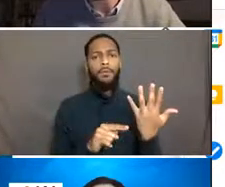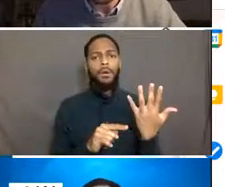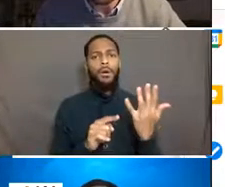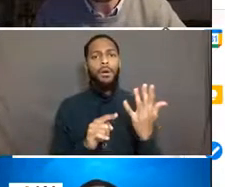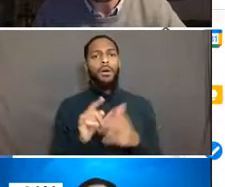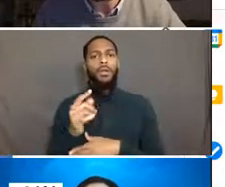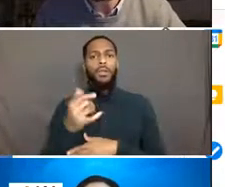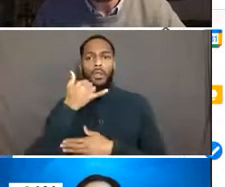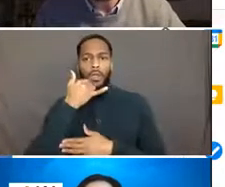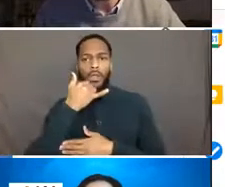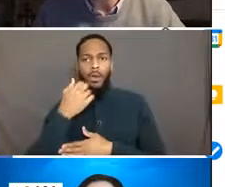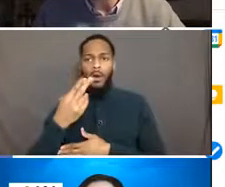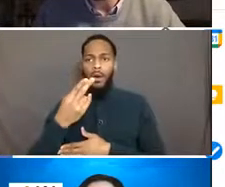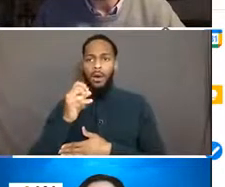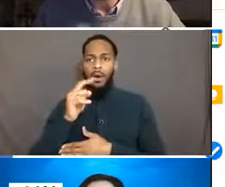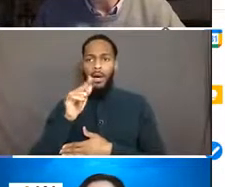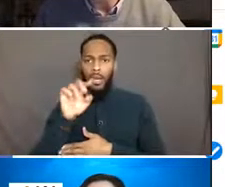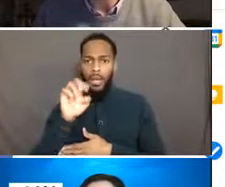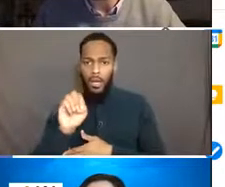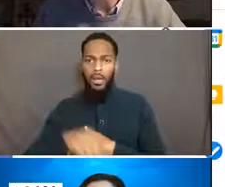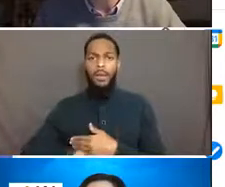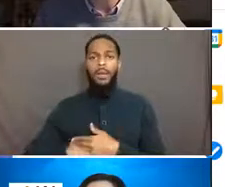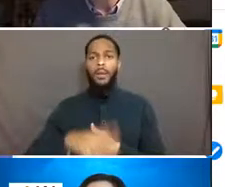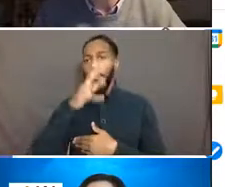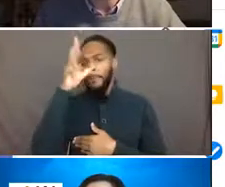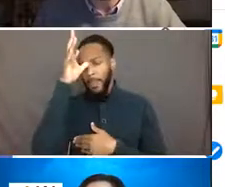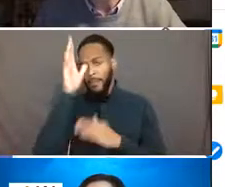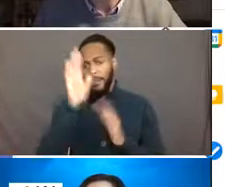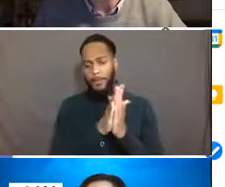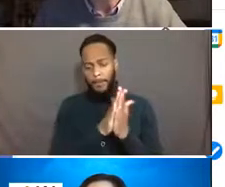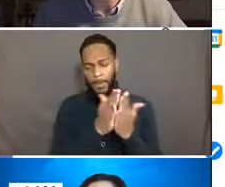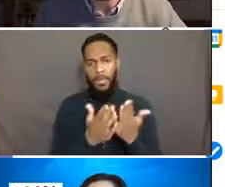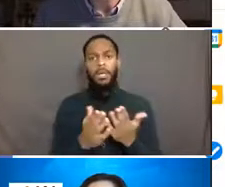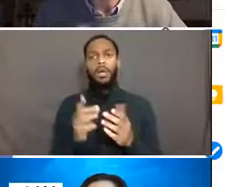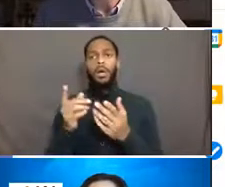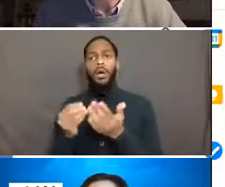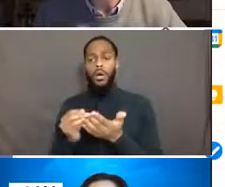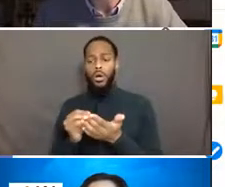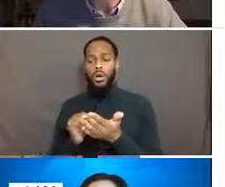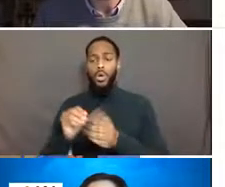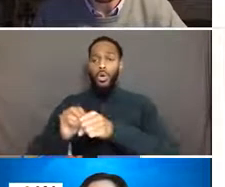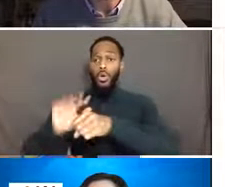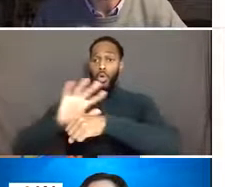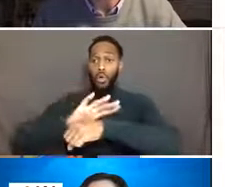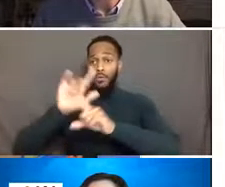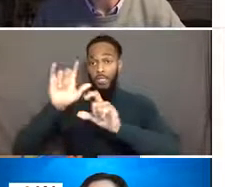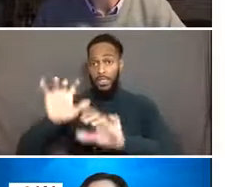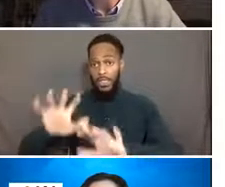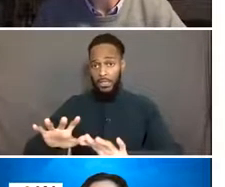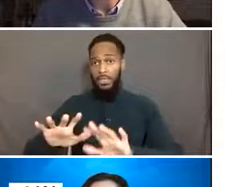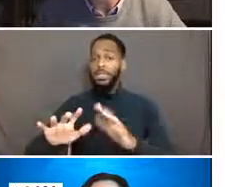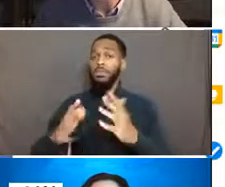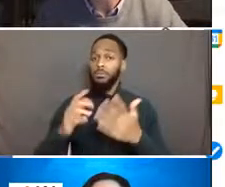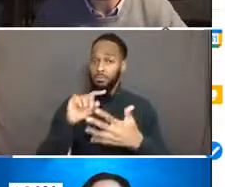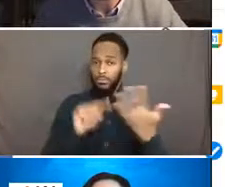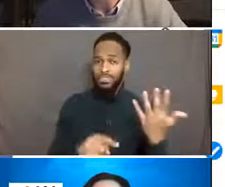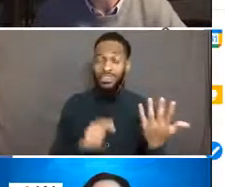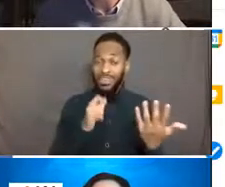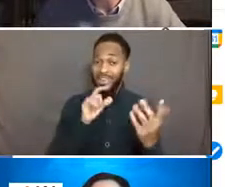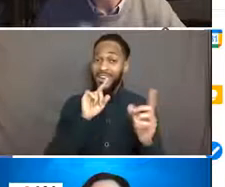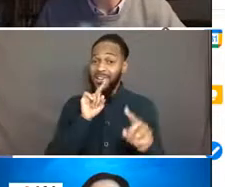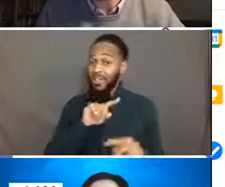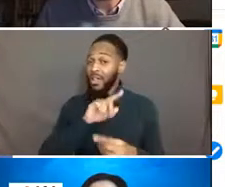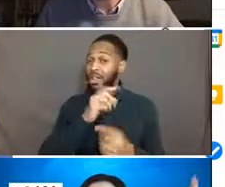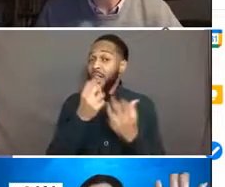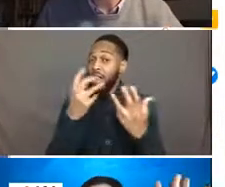our community highlights. Just acknowledging we didn't get to as many questions as we would have liked. Thanks to our teams,